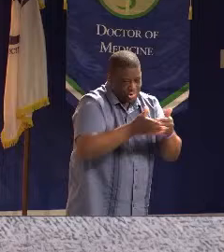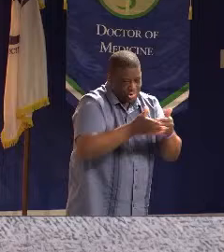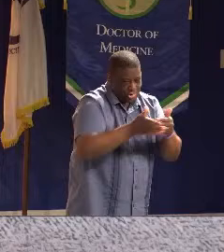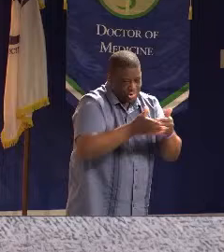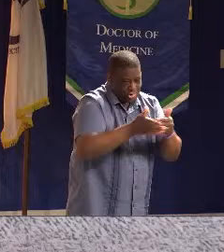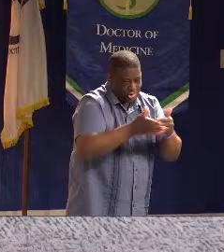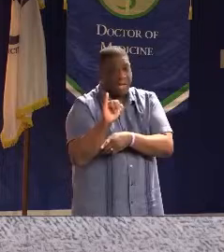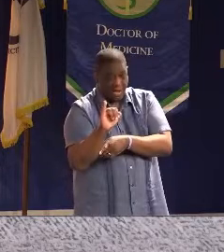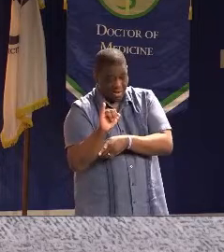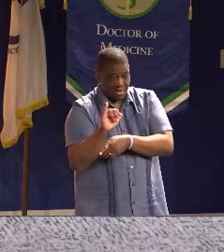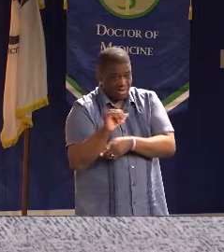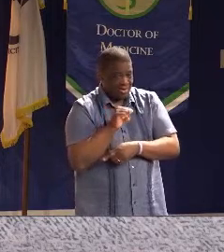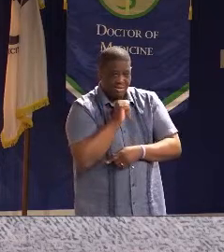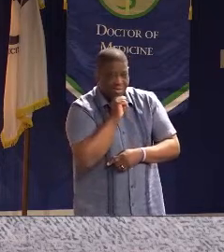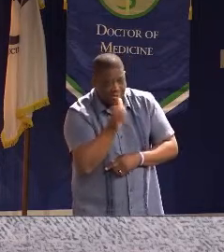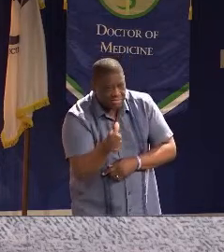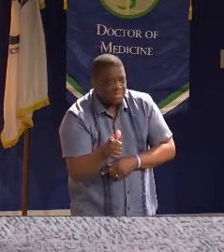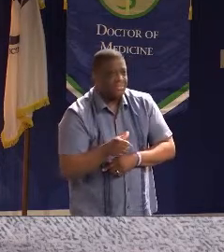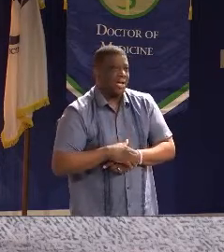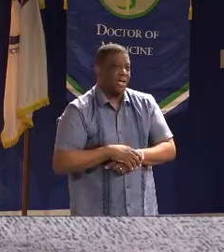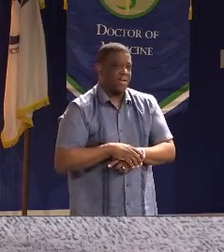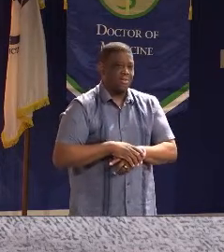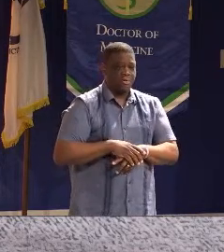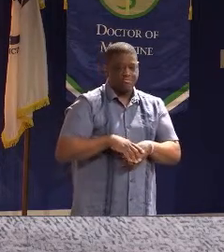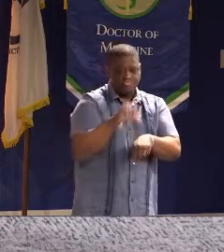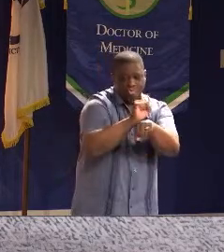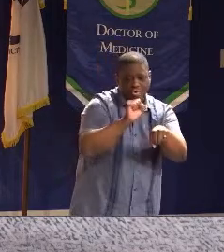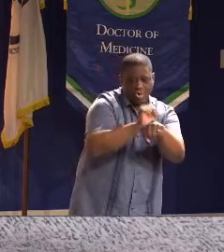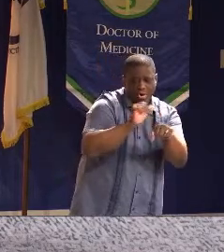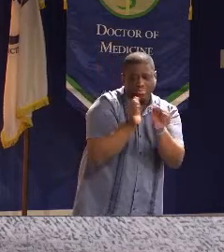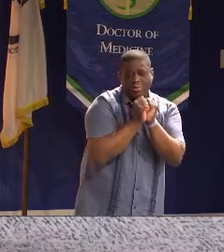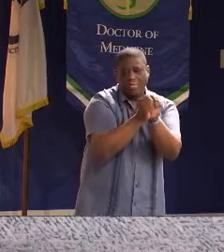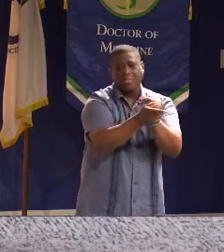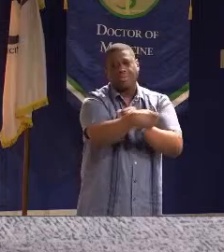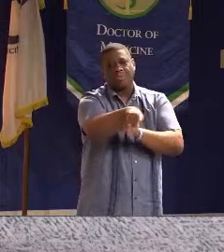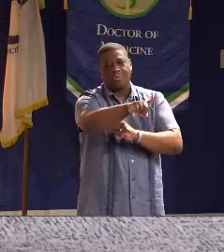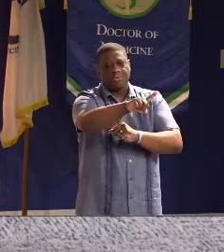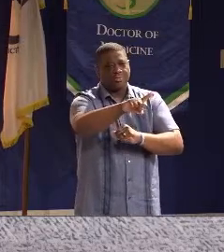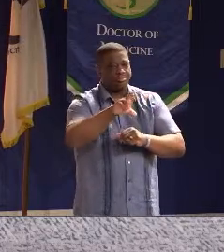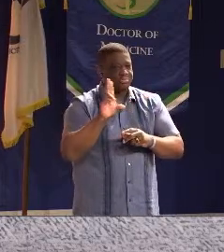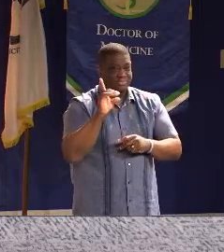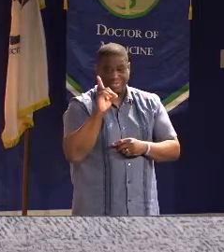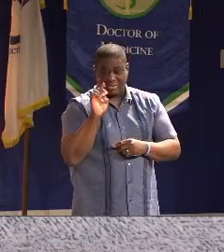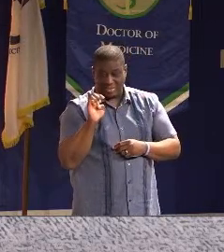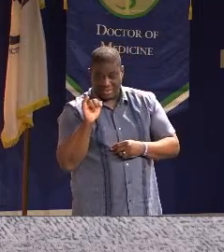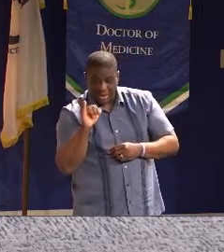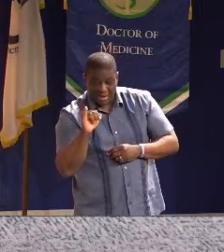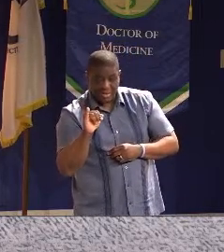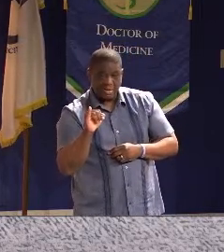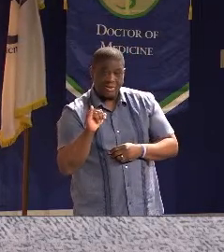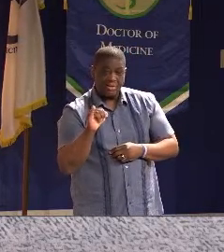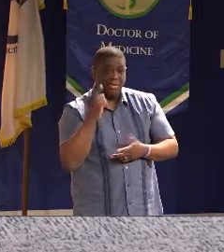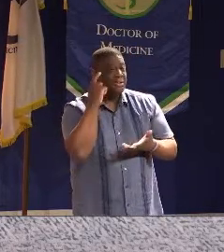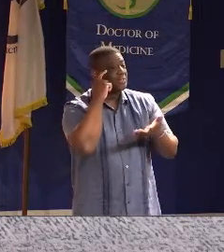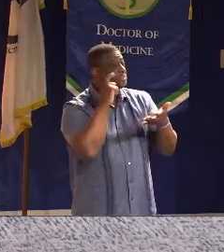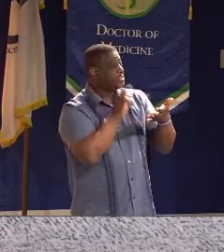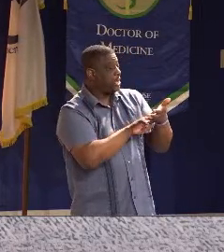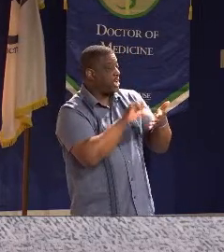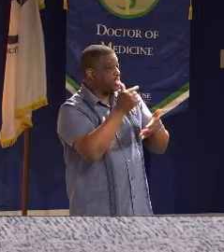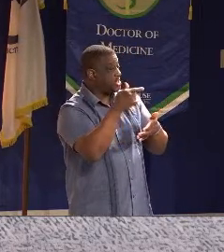DEI did not round with you. DEI ChatGPT may have helped you with that